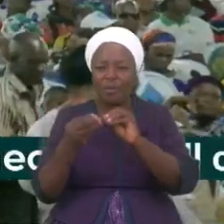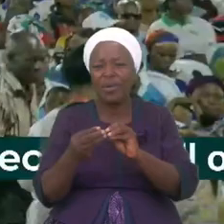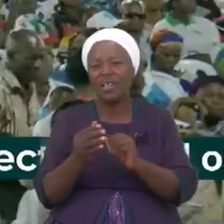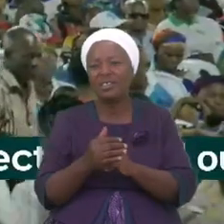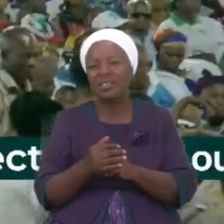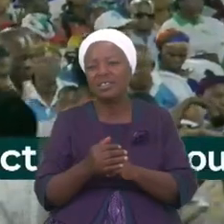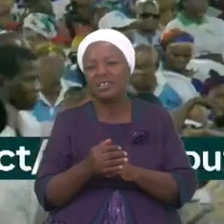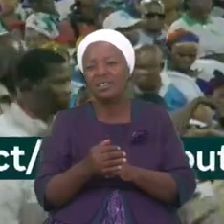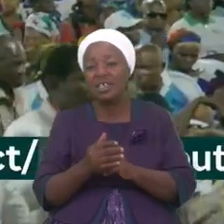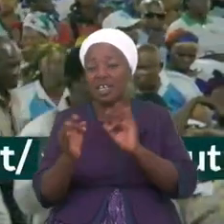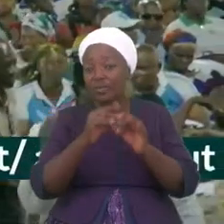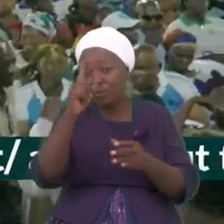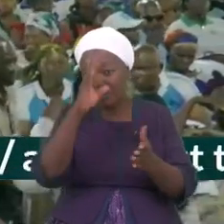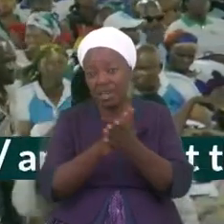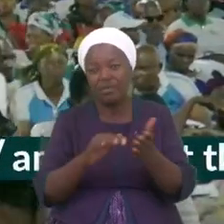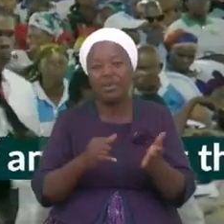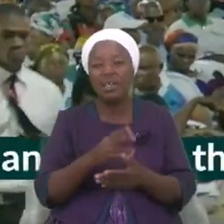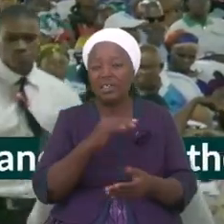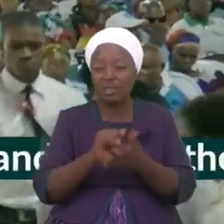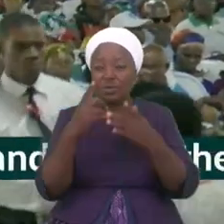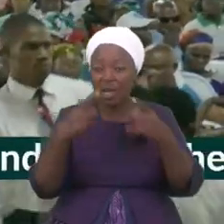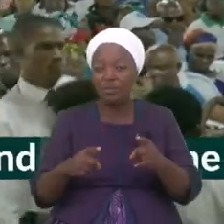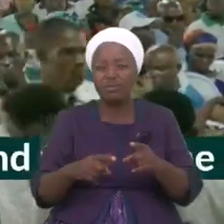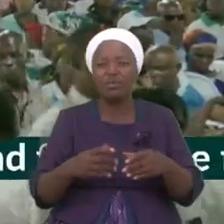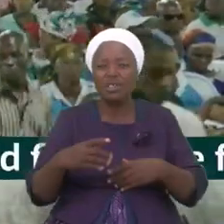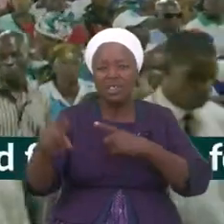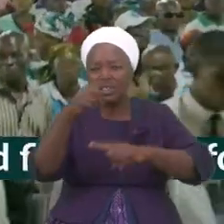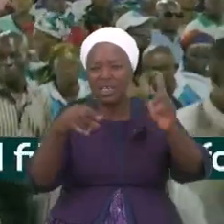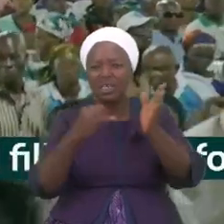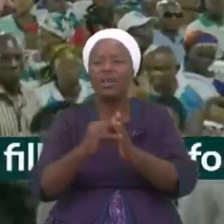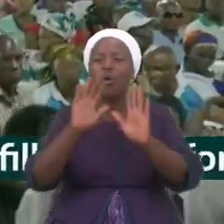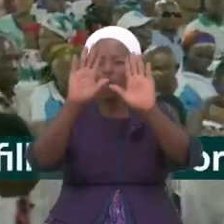If you believe it will happen, shout, wonders without numbers.